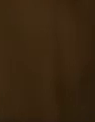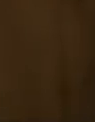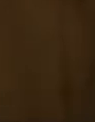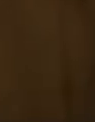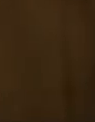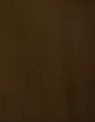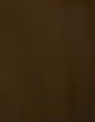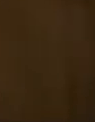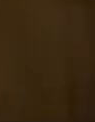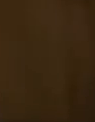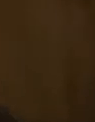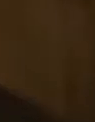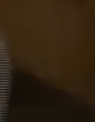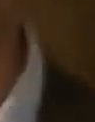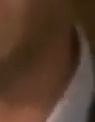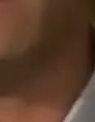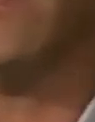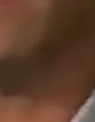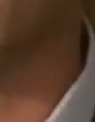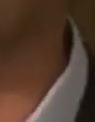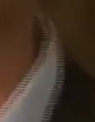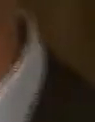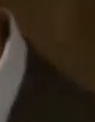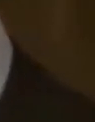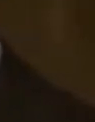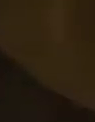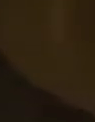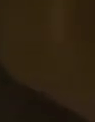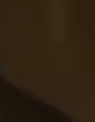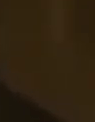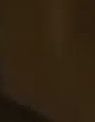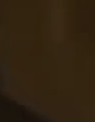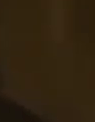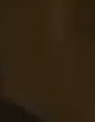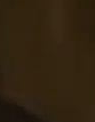There are no examples. You show me a highly unequal society and I